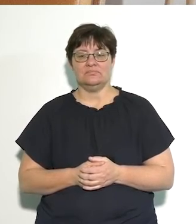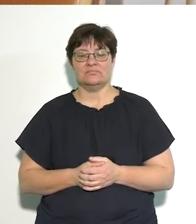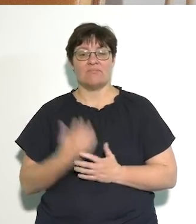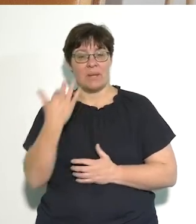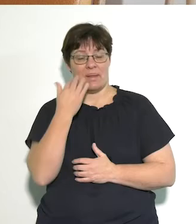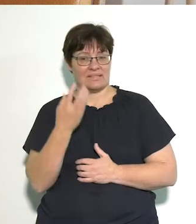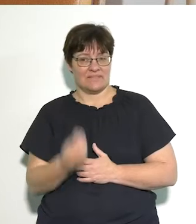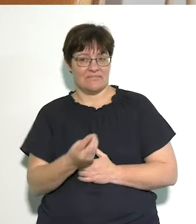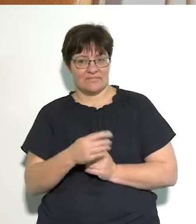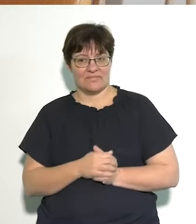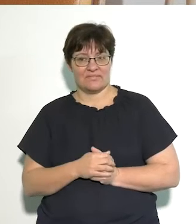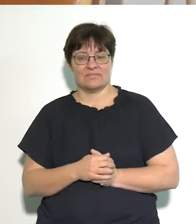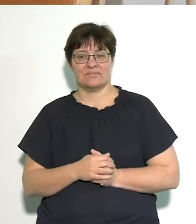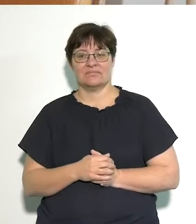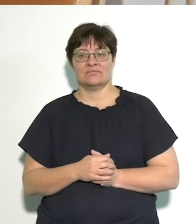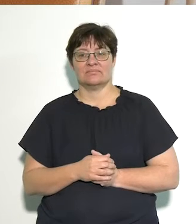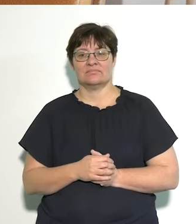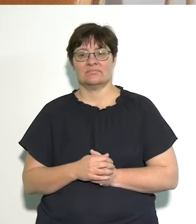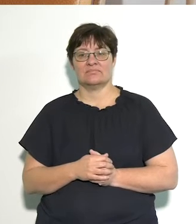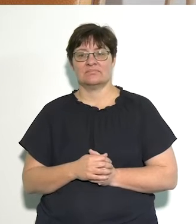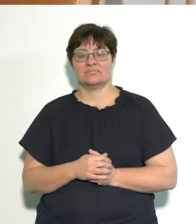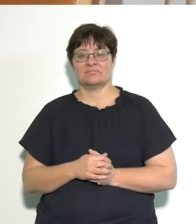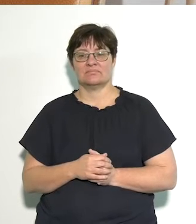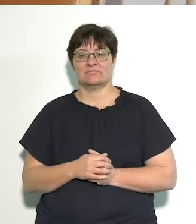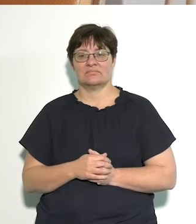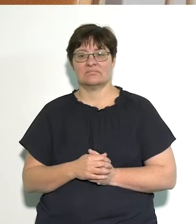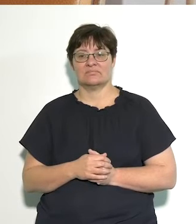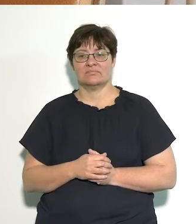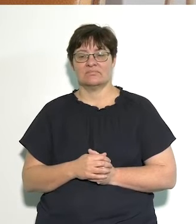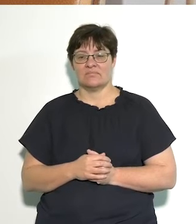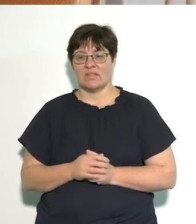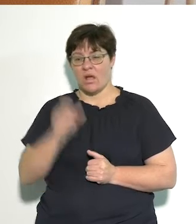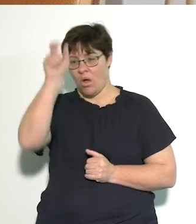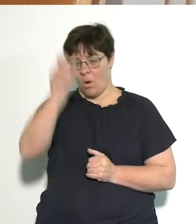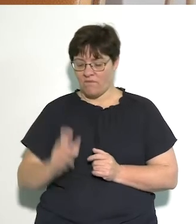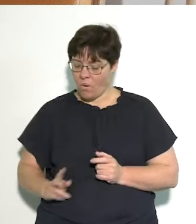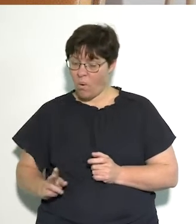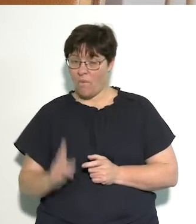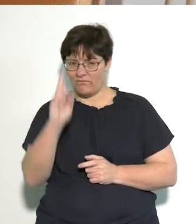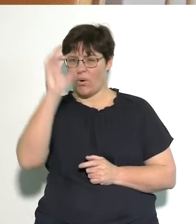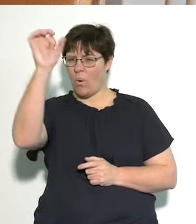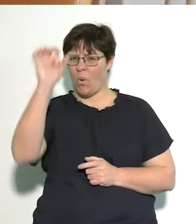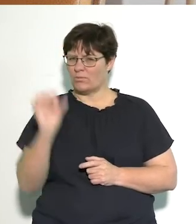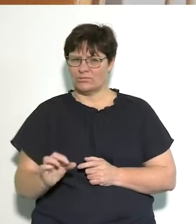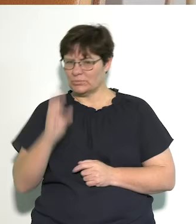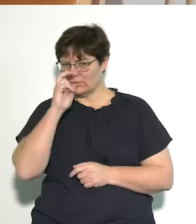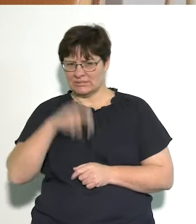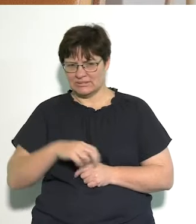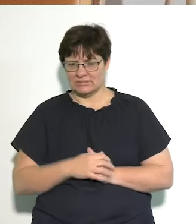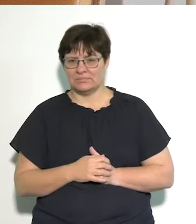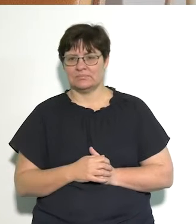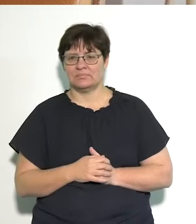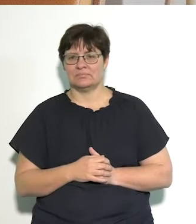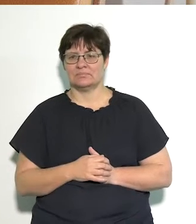Here is my plastic, my file dividers. I'm going to trim off the edges because I don't need the parts